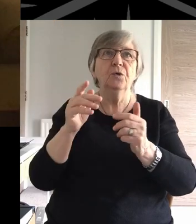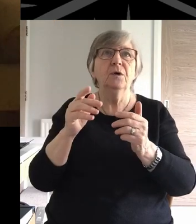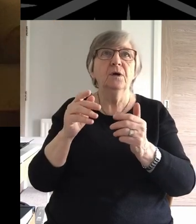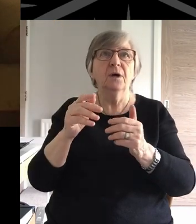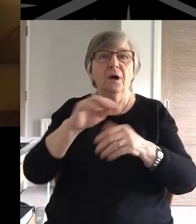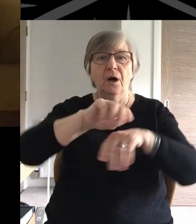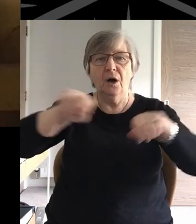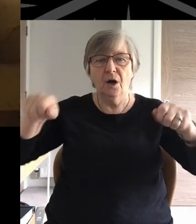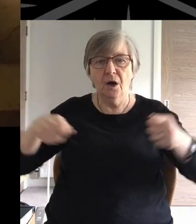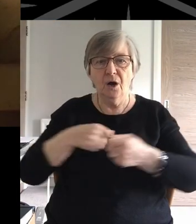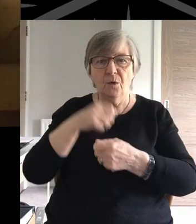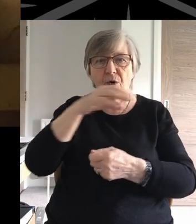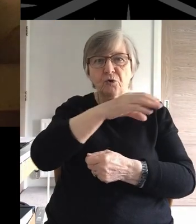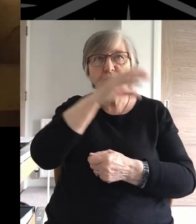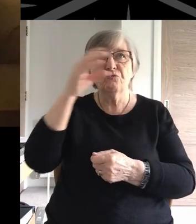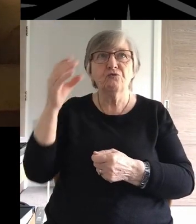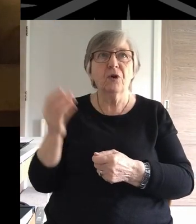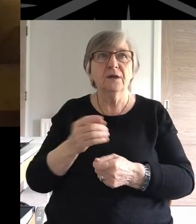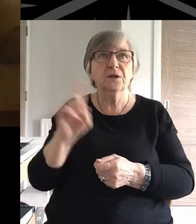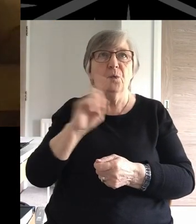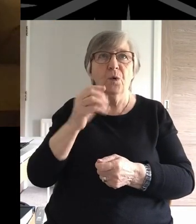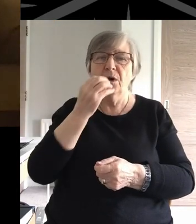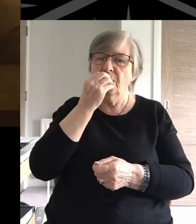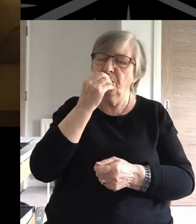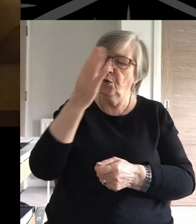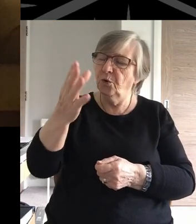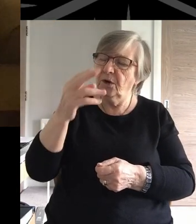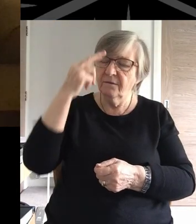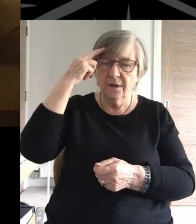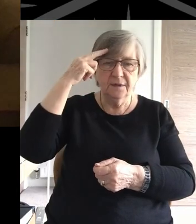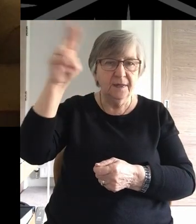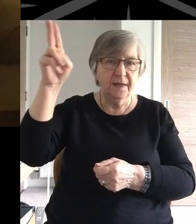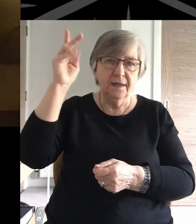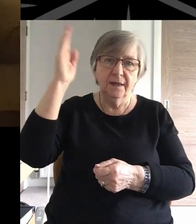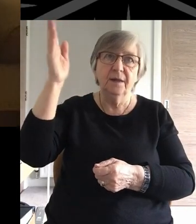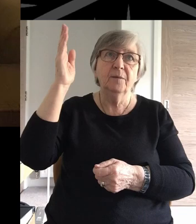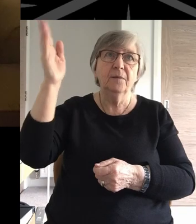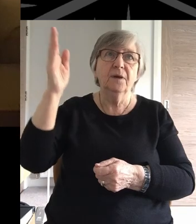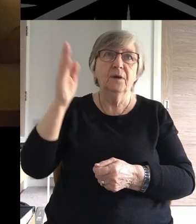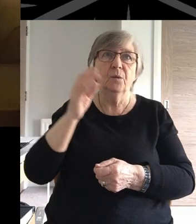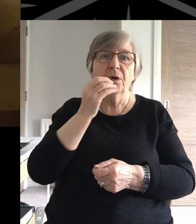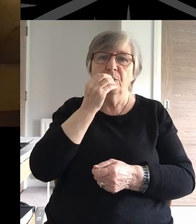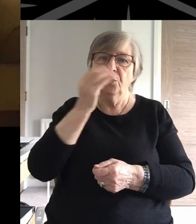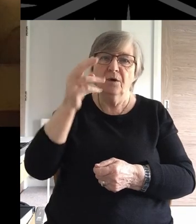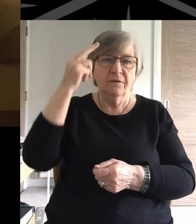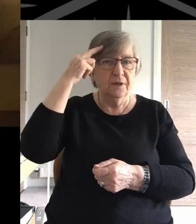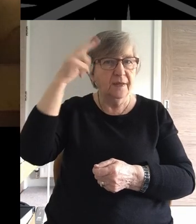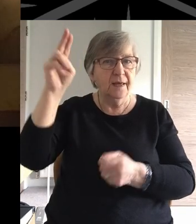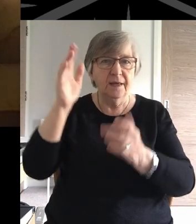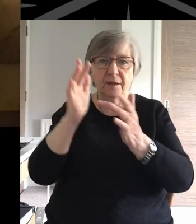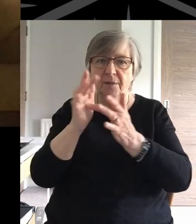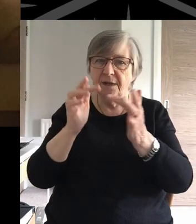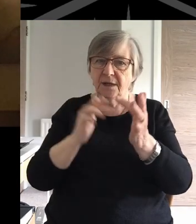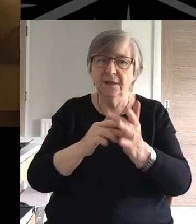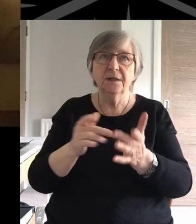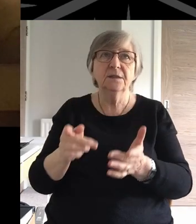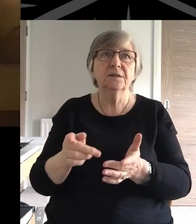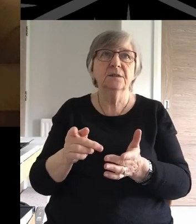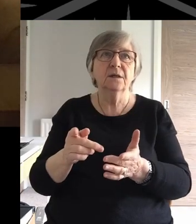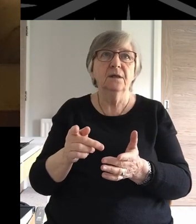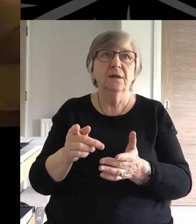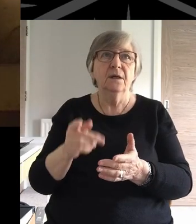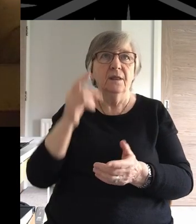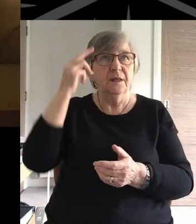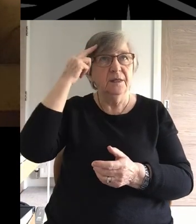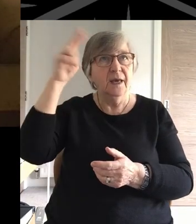you are Christ. What a beautiful name it is. What a beautiful name it